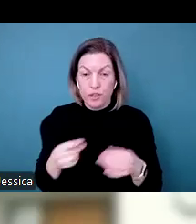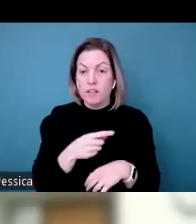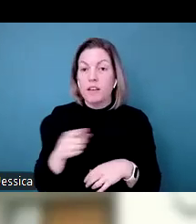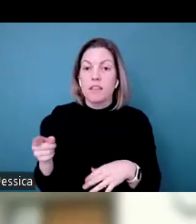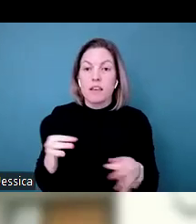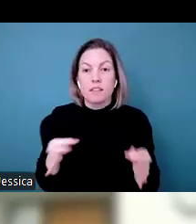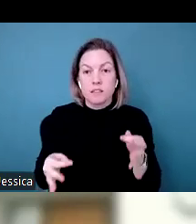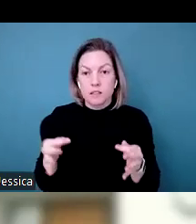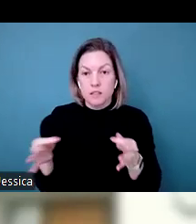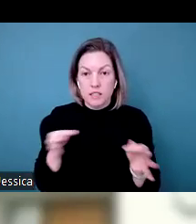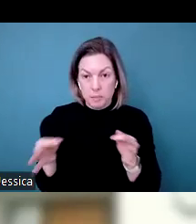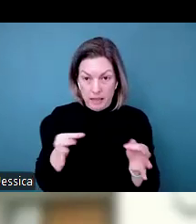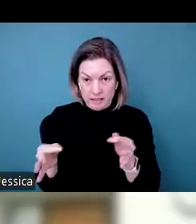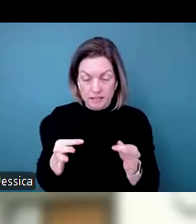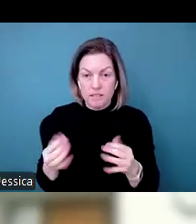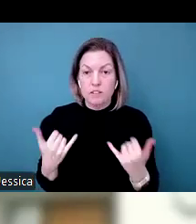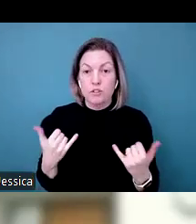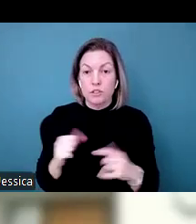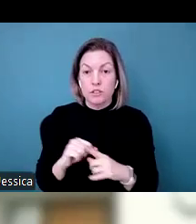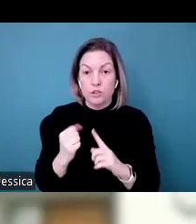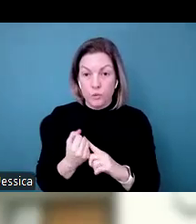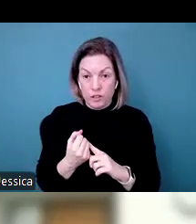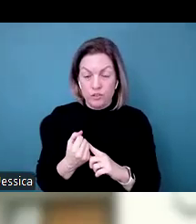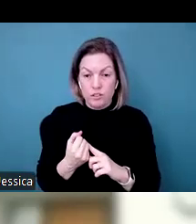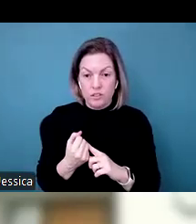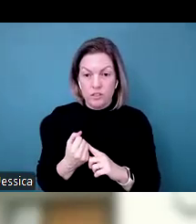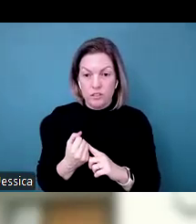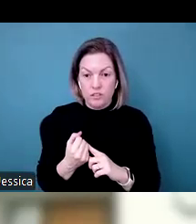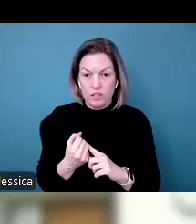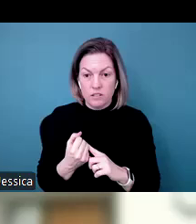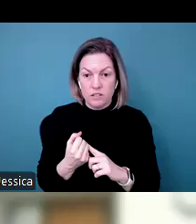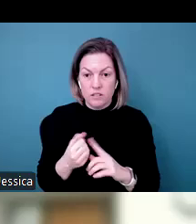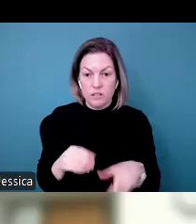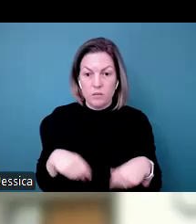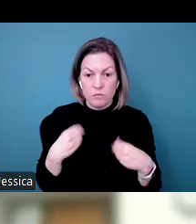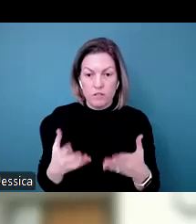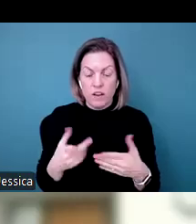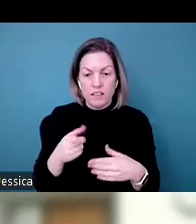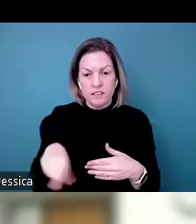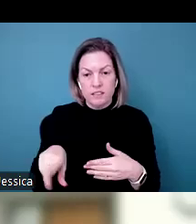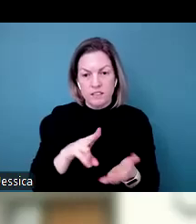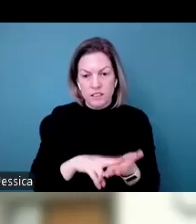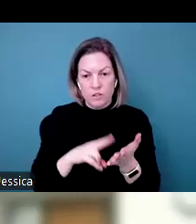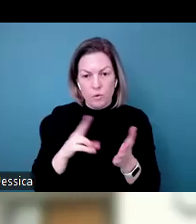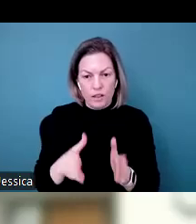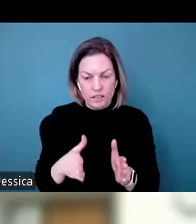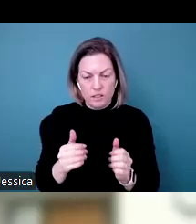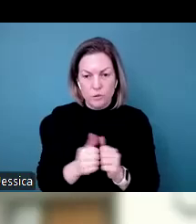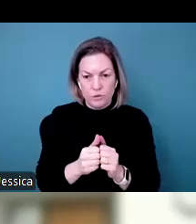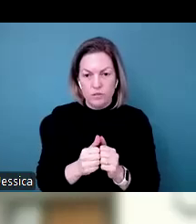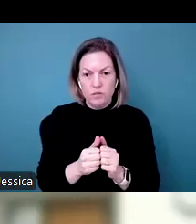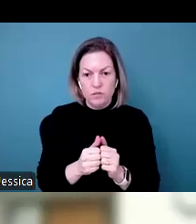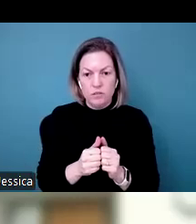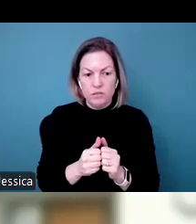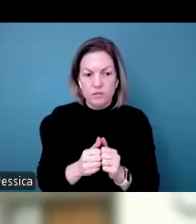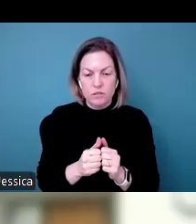explained that the current situation provides enrollees with an